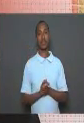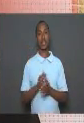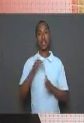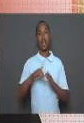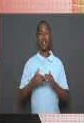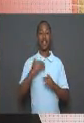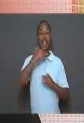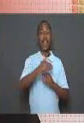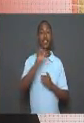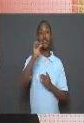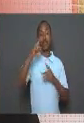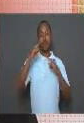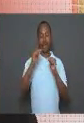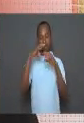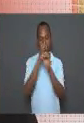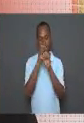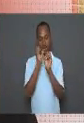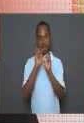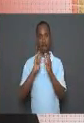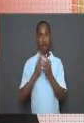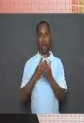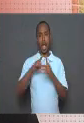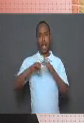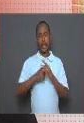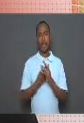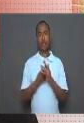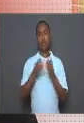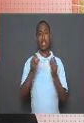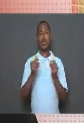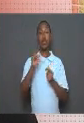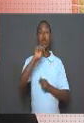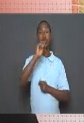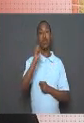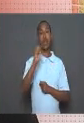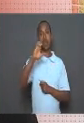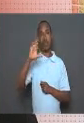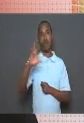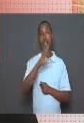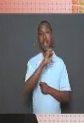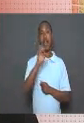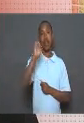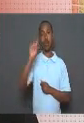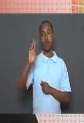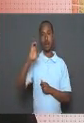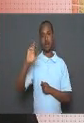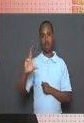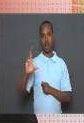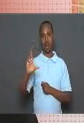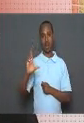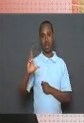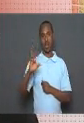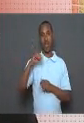In the next few experiments, we attempted to dissolve sodium chloride and copper chloride